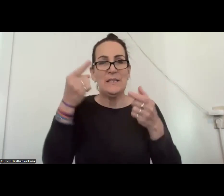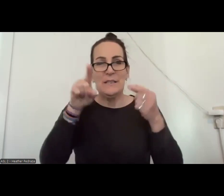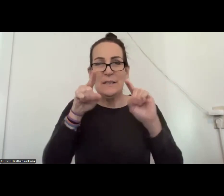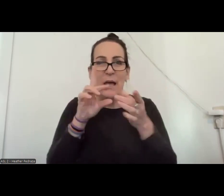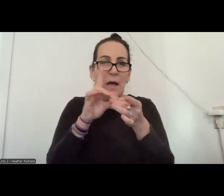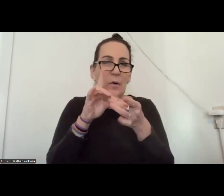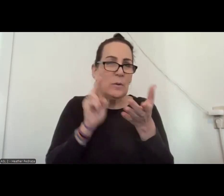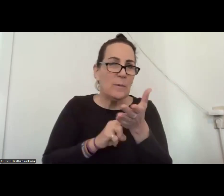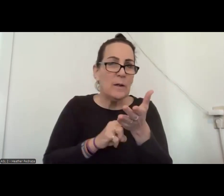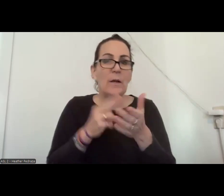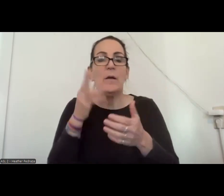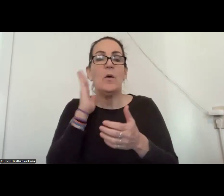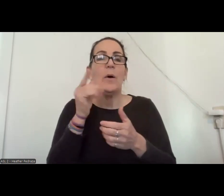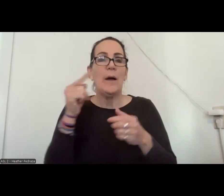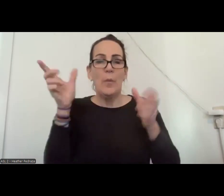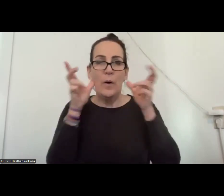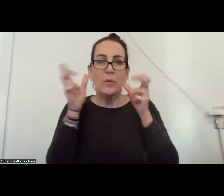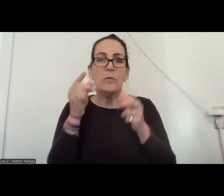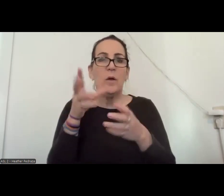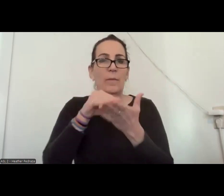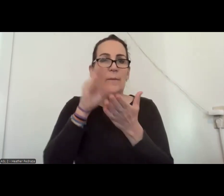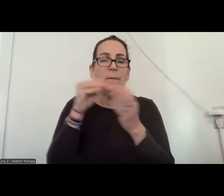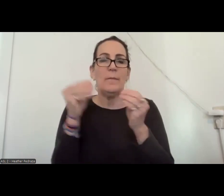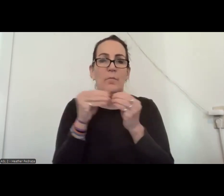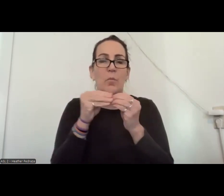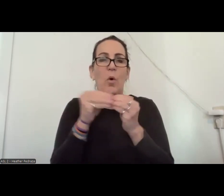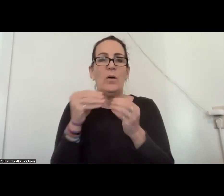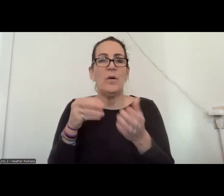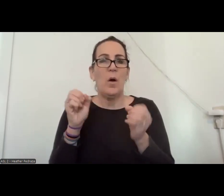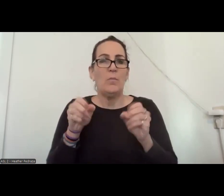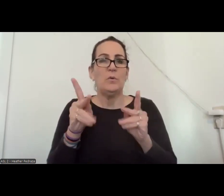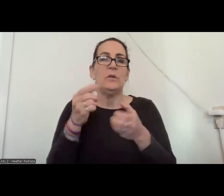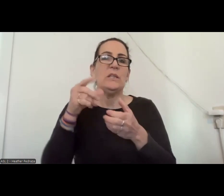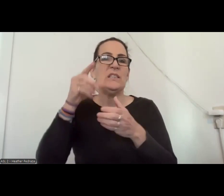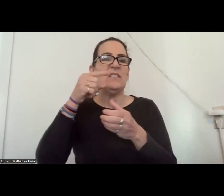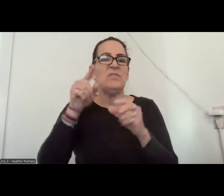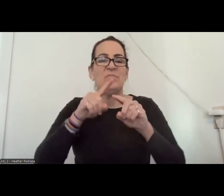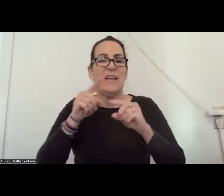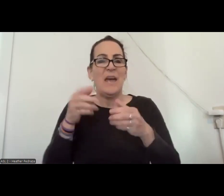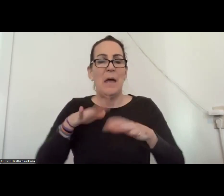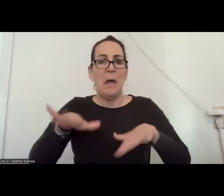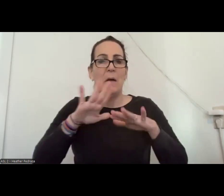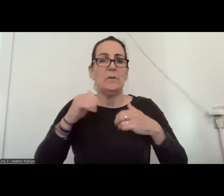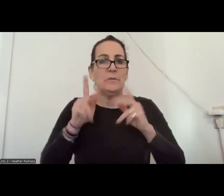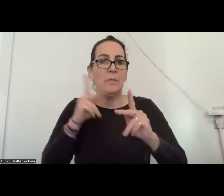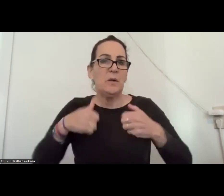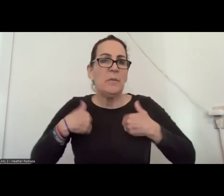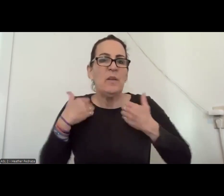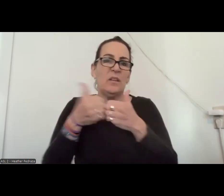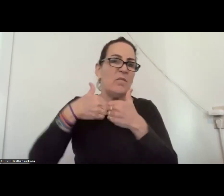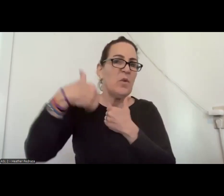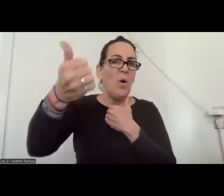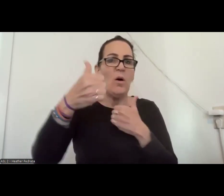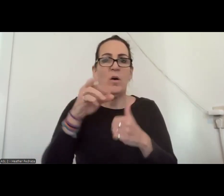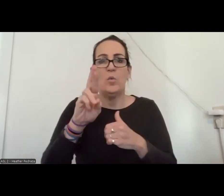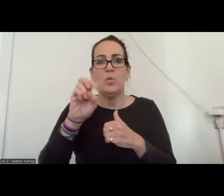more about the opportunities in our rural communities to invest in healthcare, which includes, of course, older adults,